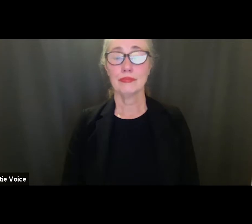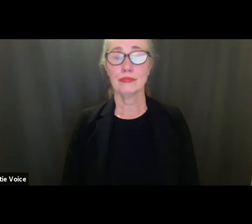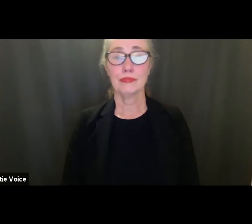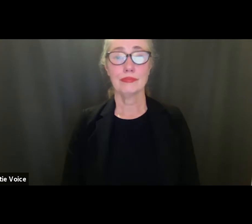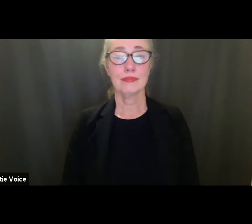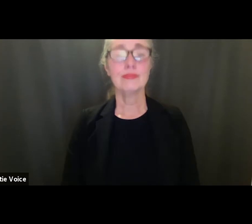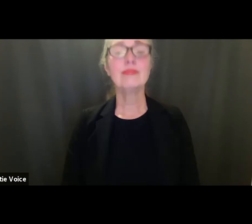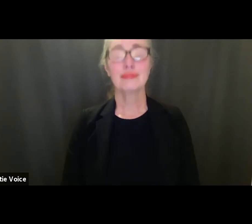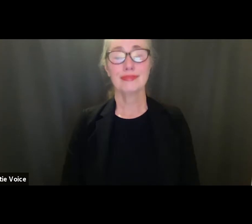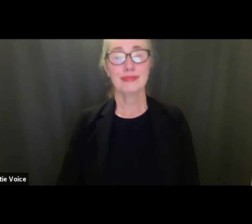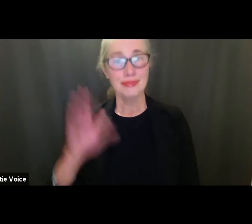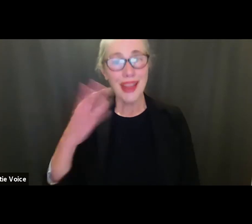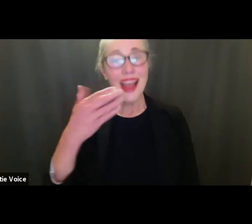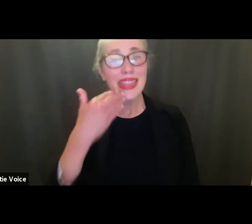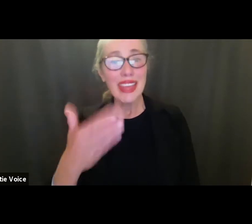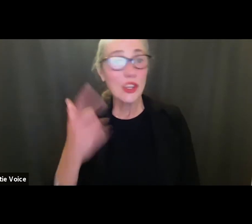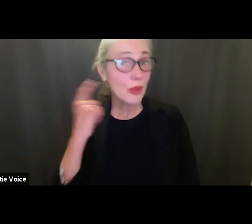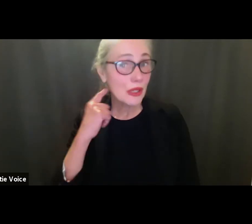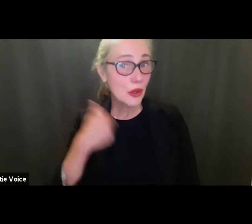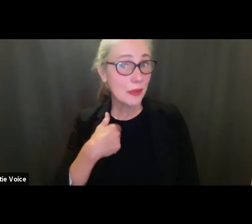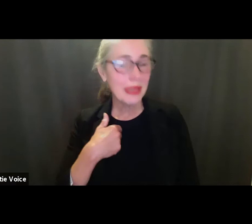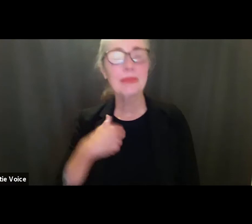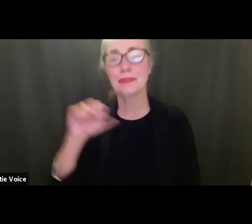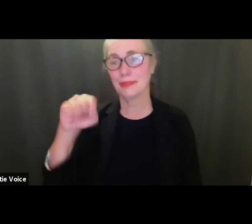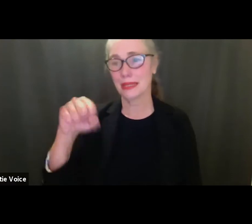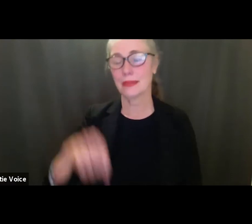Hi, thank you. Can you hear me? Yes, we can.